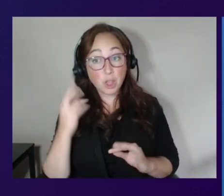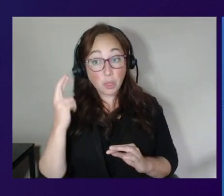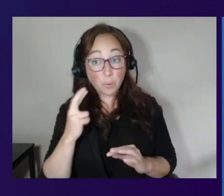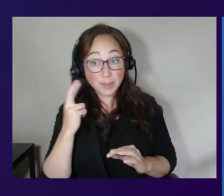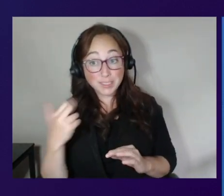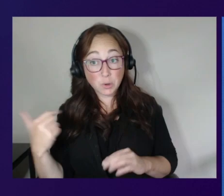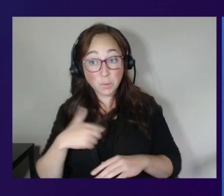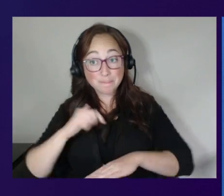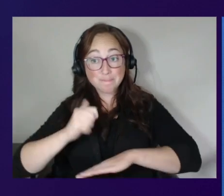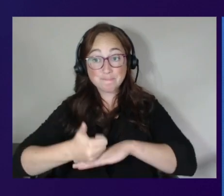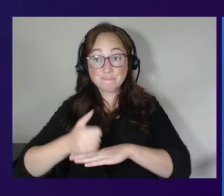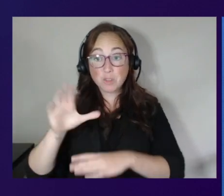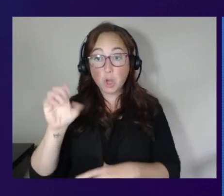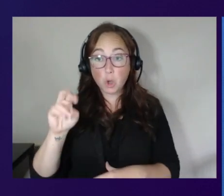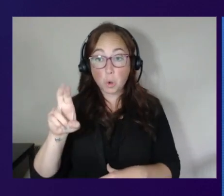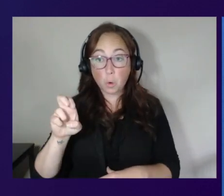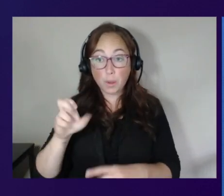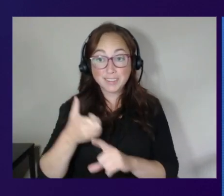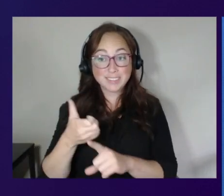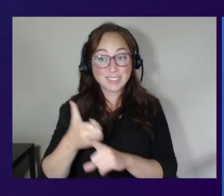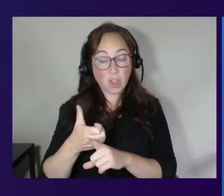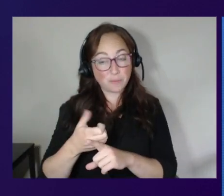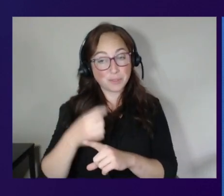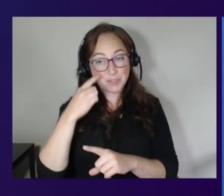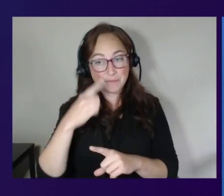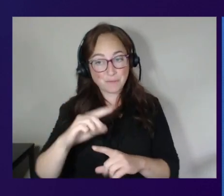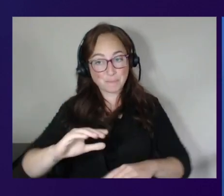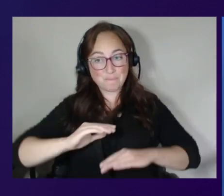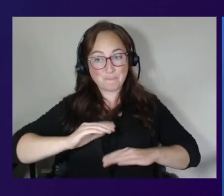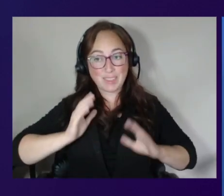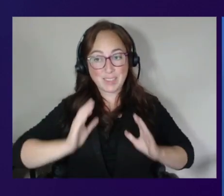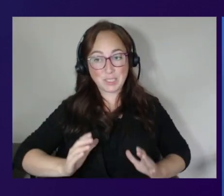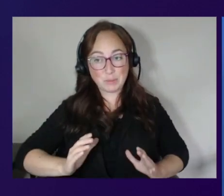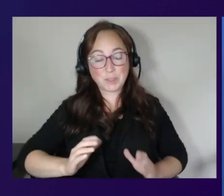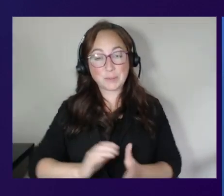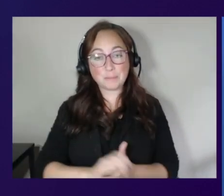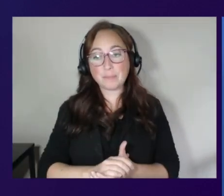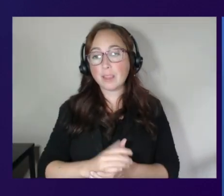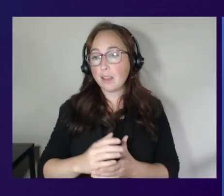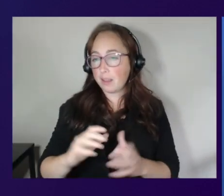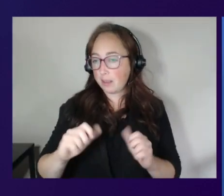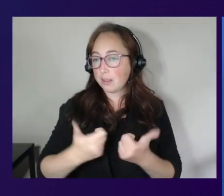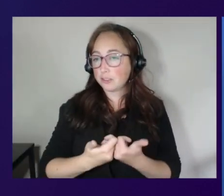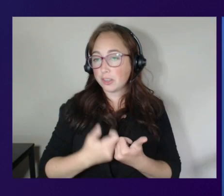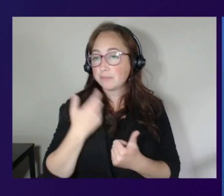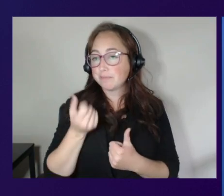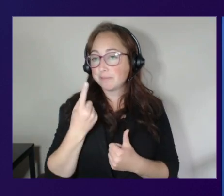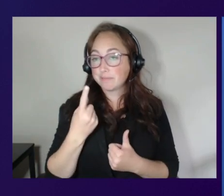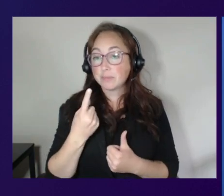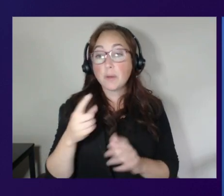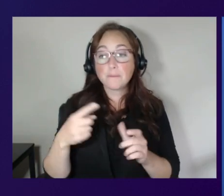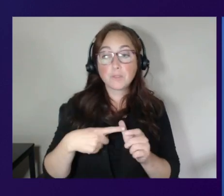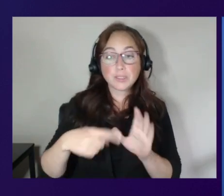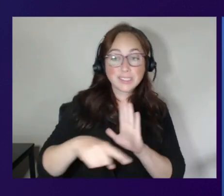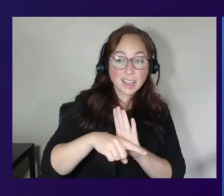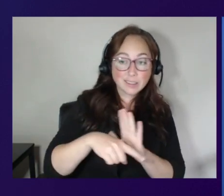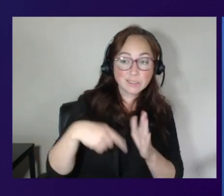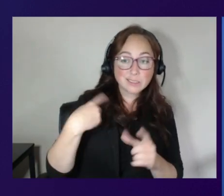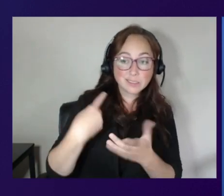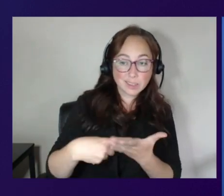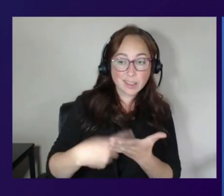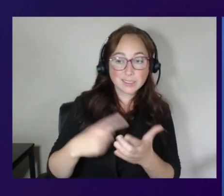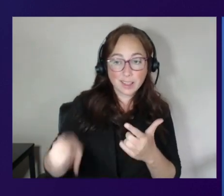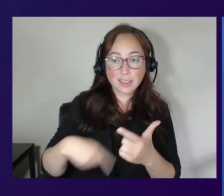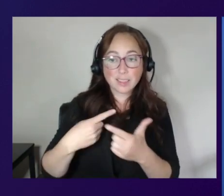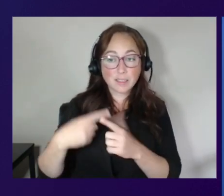Core. So we heard these challenges, and we wanted to make them better. First, I'm going to talk about those negatives, and then the positives about what's so